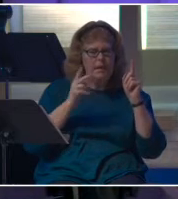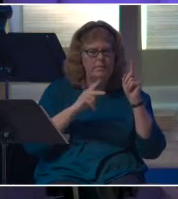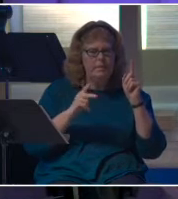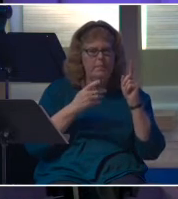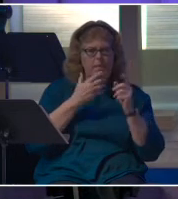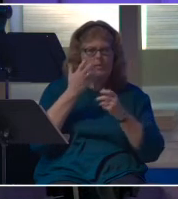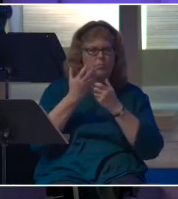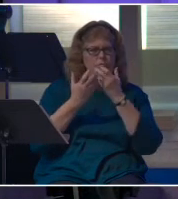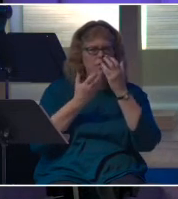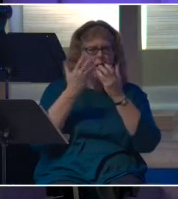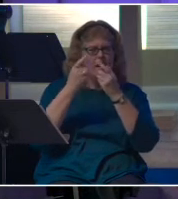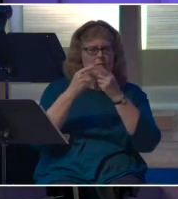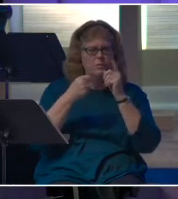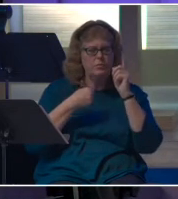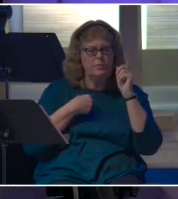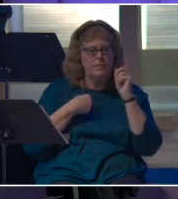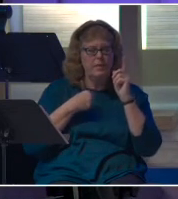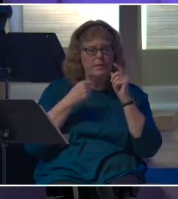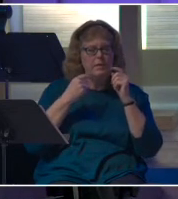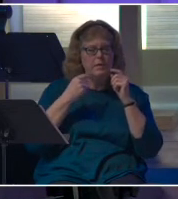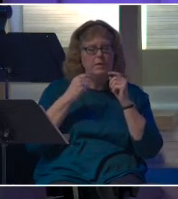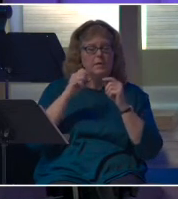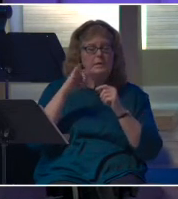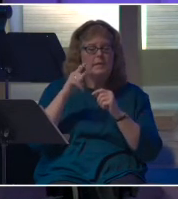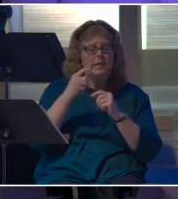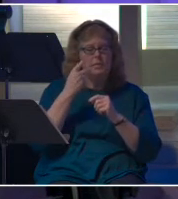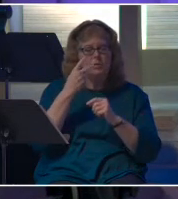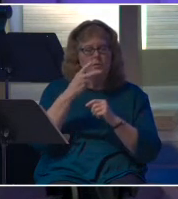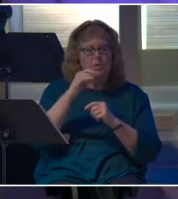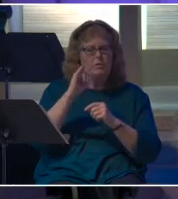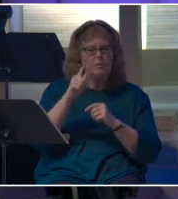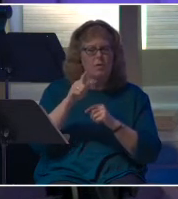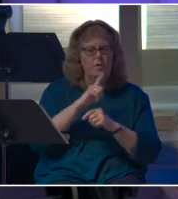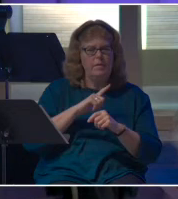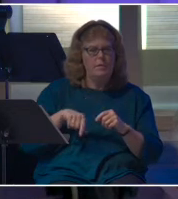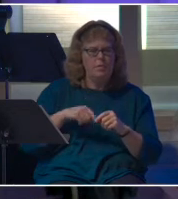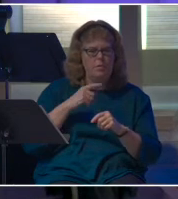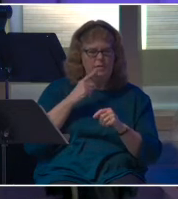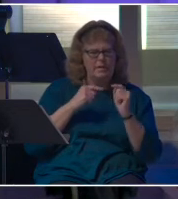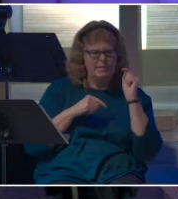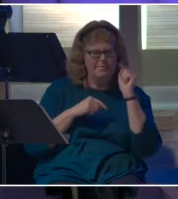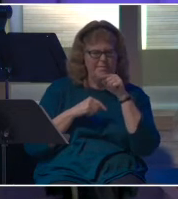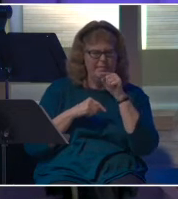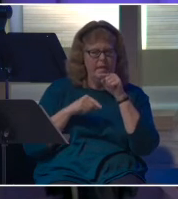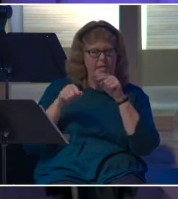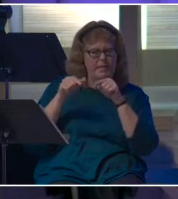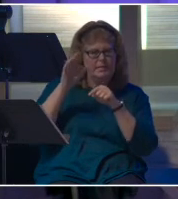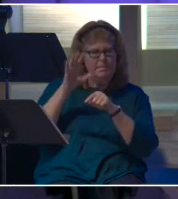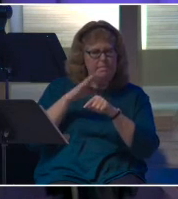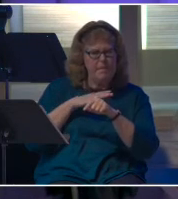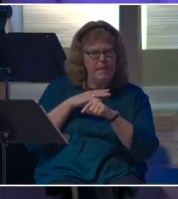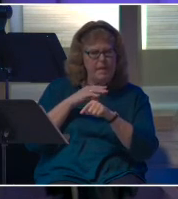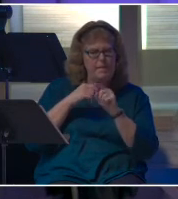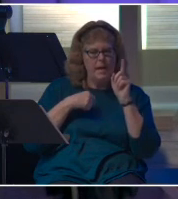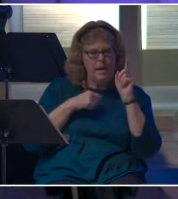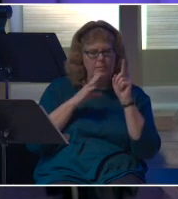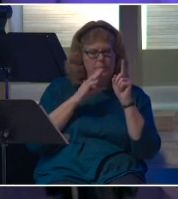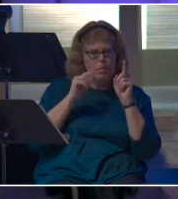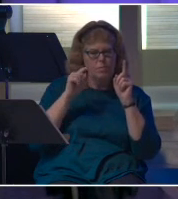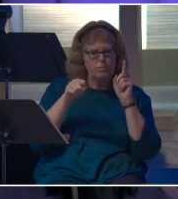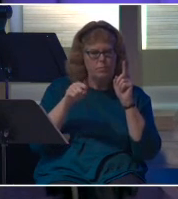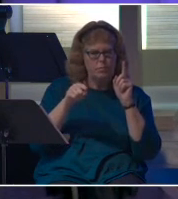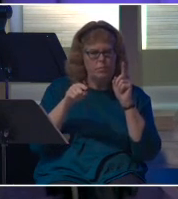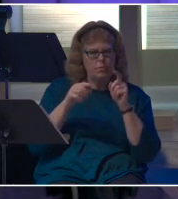cry has come to me. When Samuel saw Saul, the Lord told him, here is the man of whom I spoke to